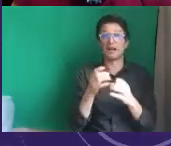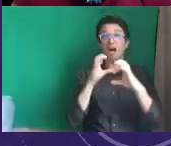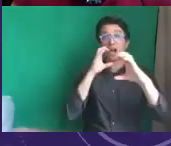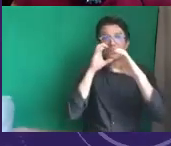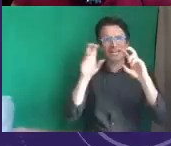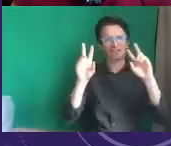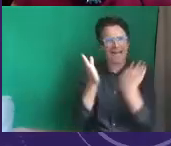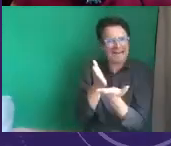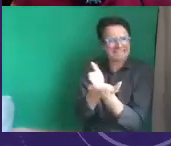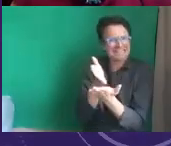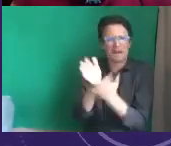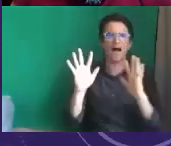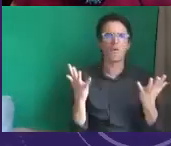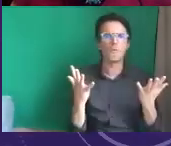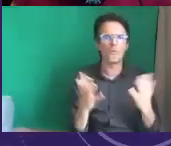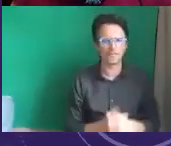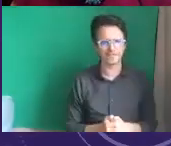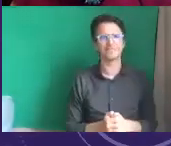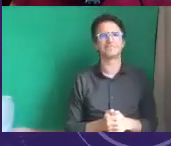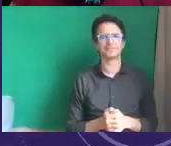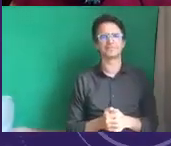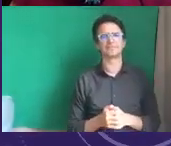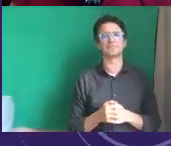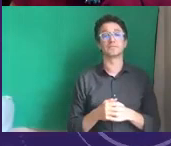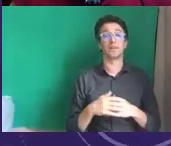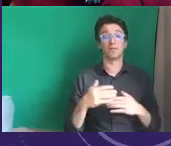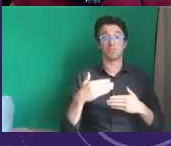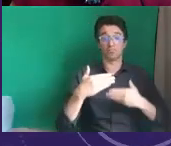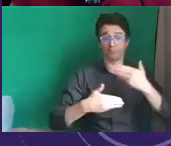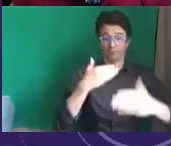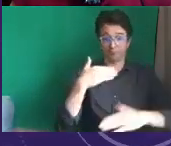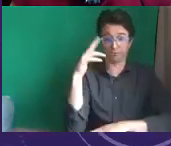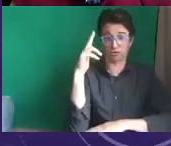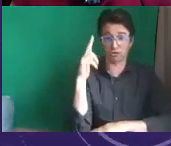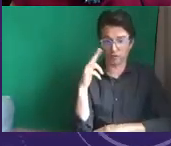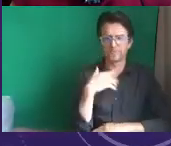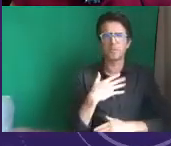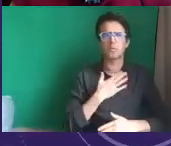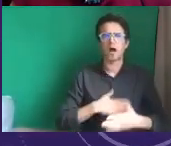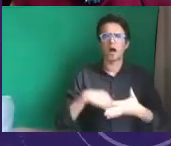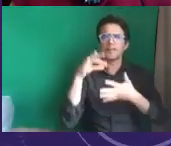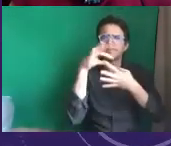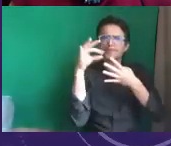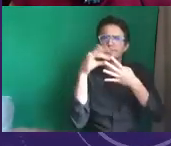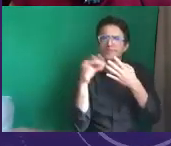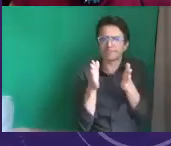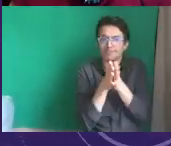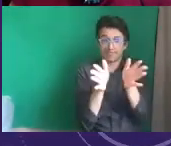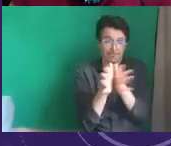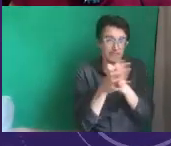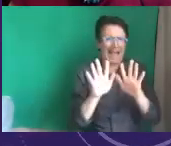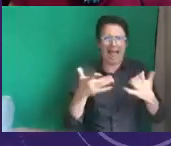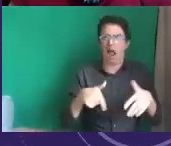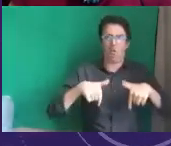to give you a couple of accessibility features. So the first thing is we have International Sign